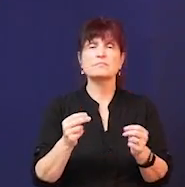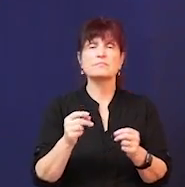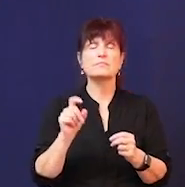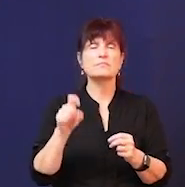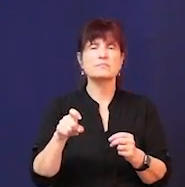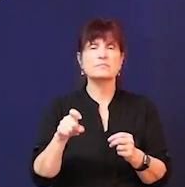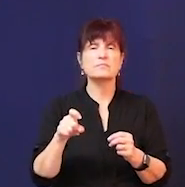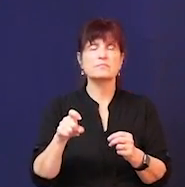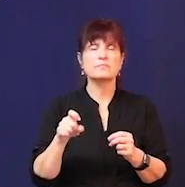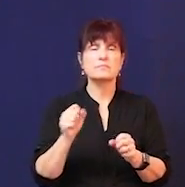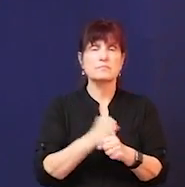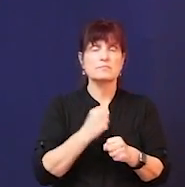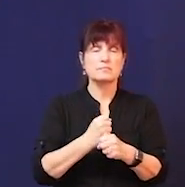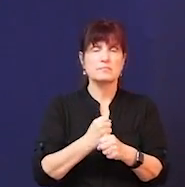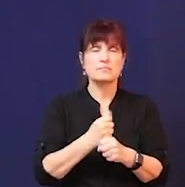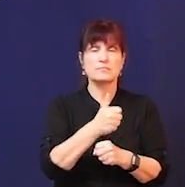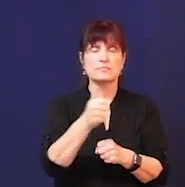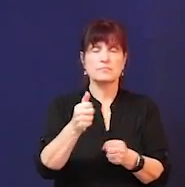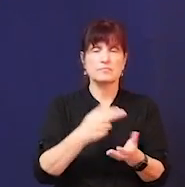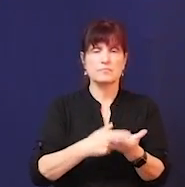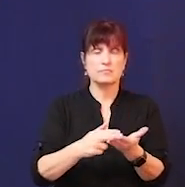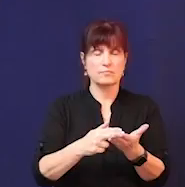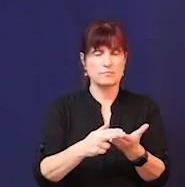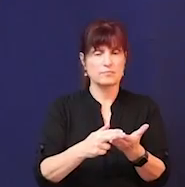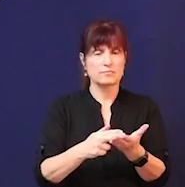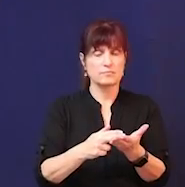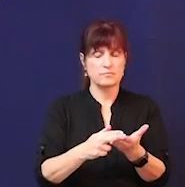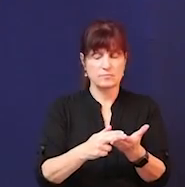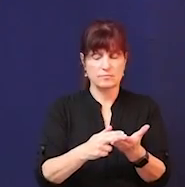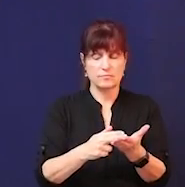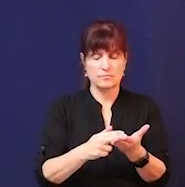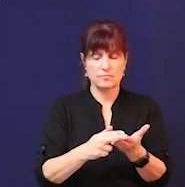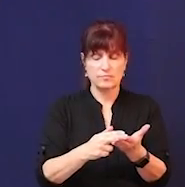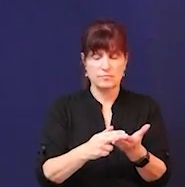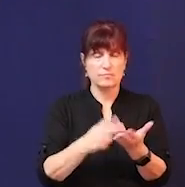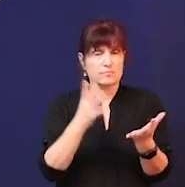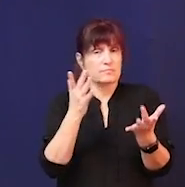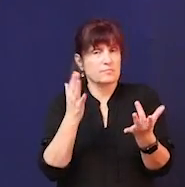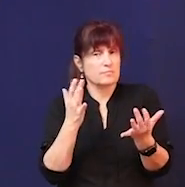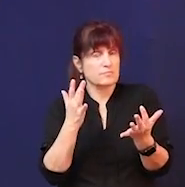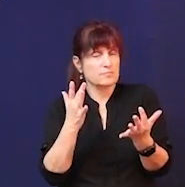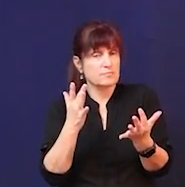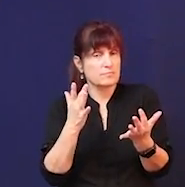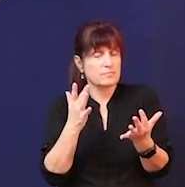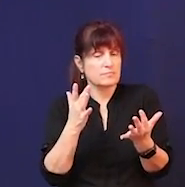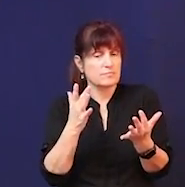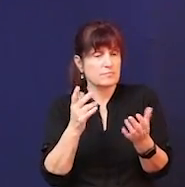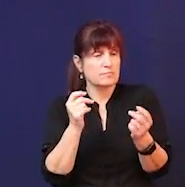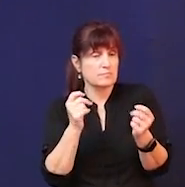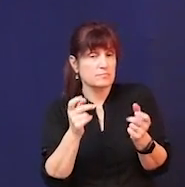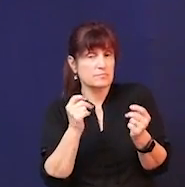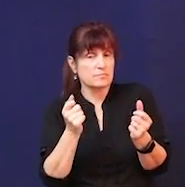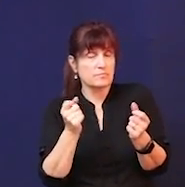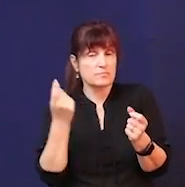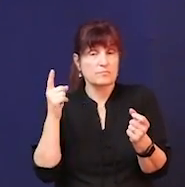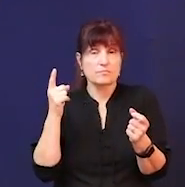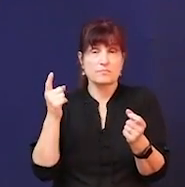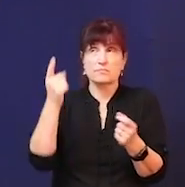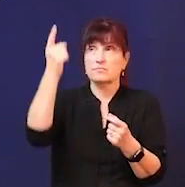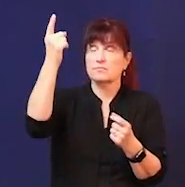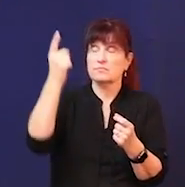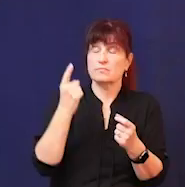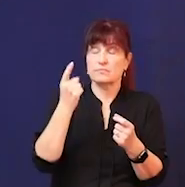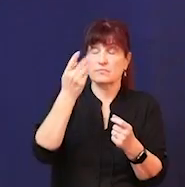conducting yourself in holiness and devotion, waiting for and hastening the coming of the